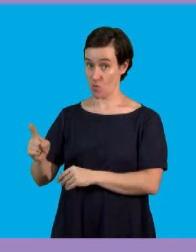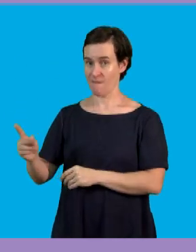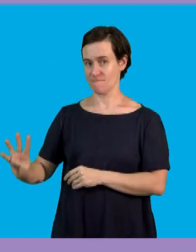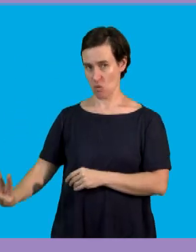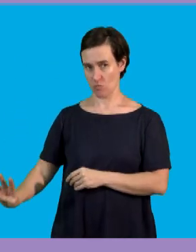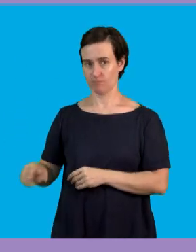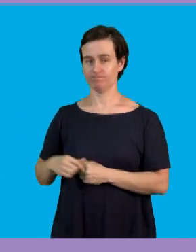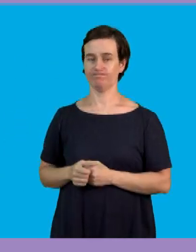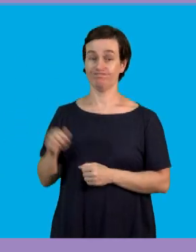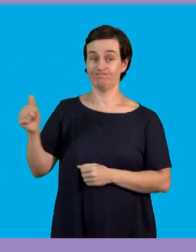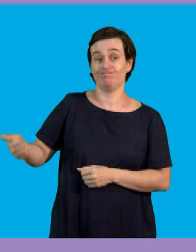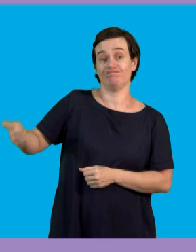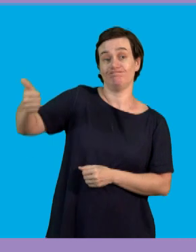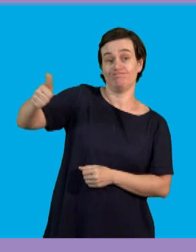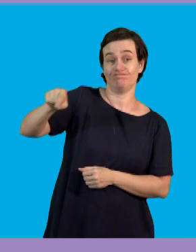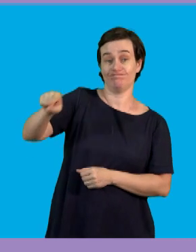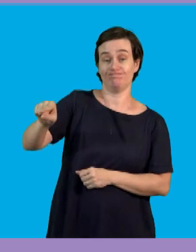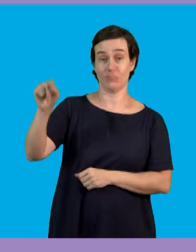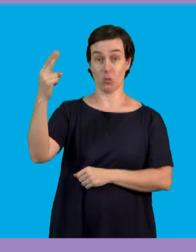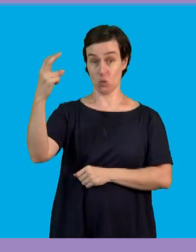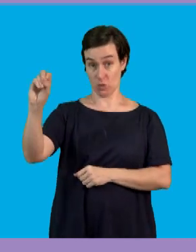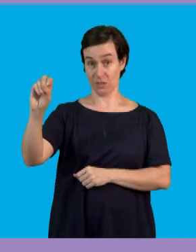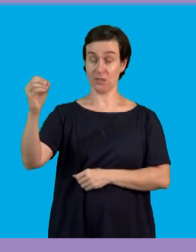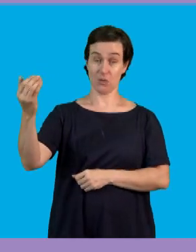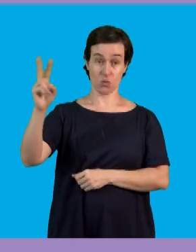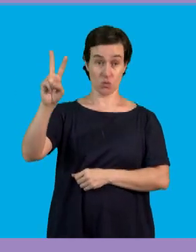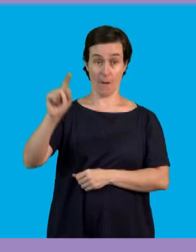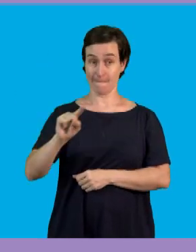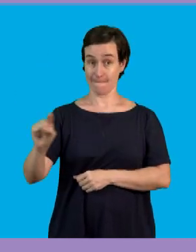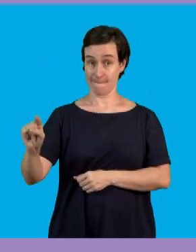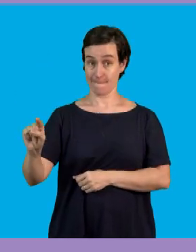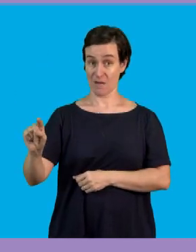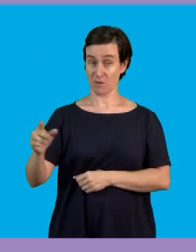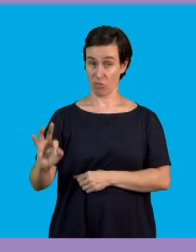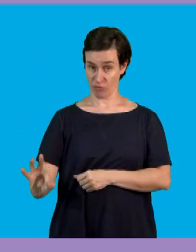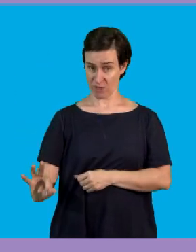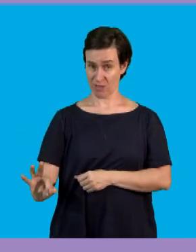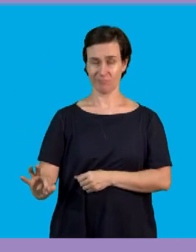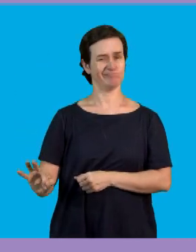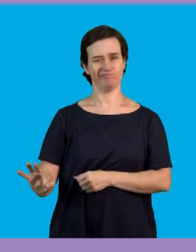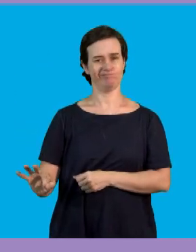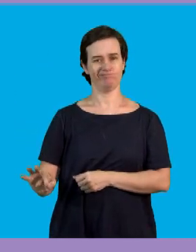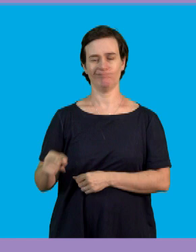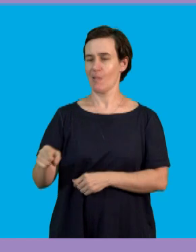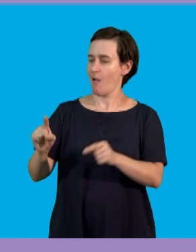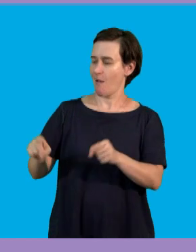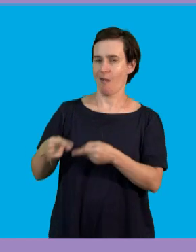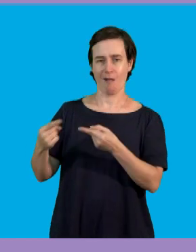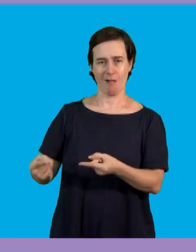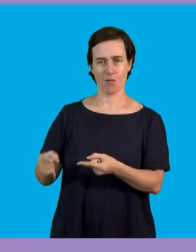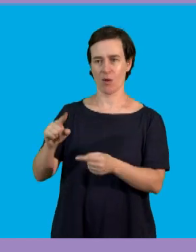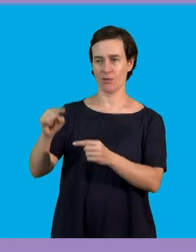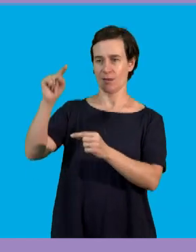4. Then we have 2 tens minus 3 tens. Again, we